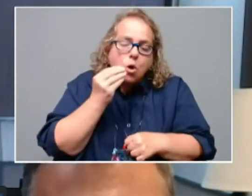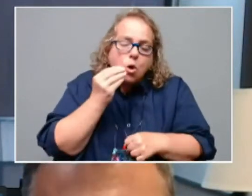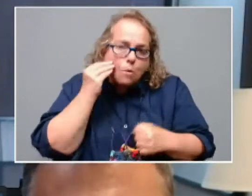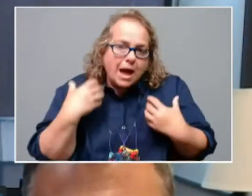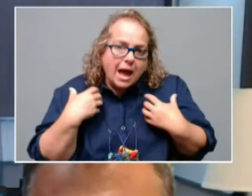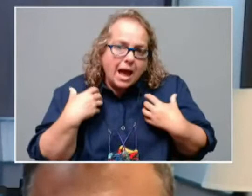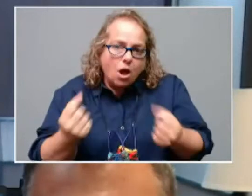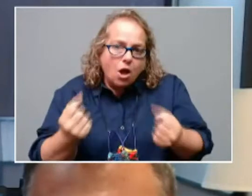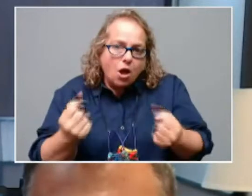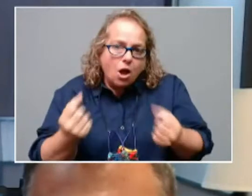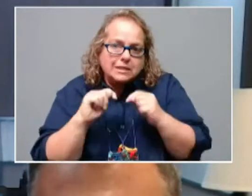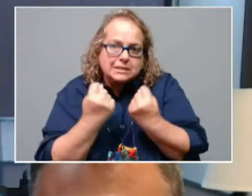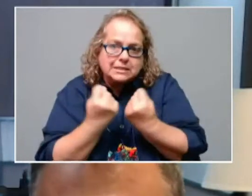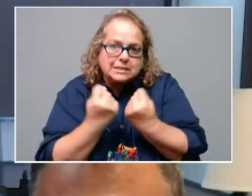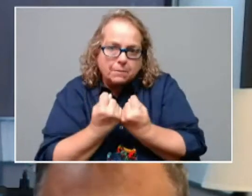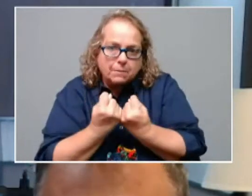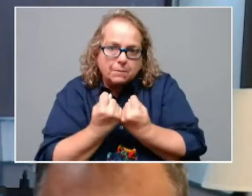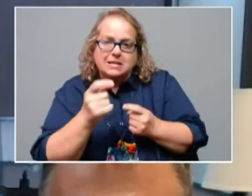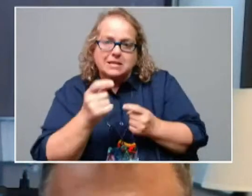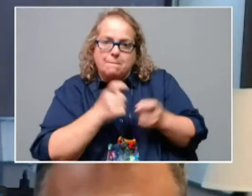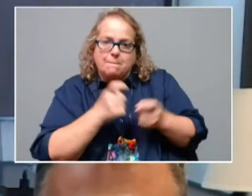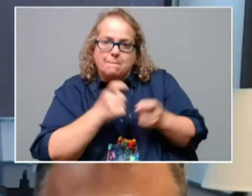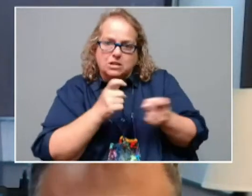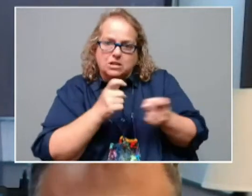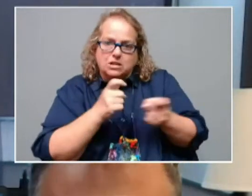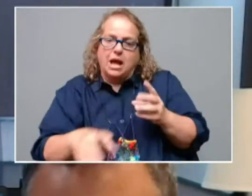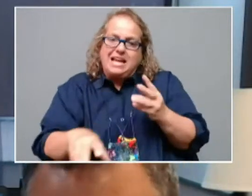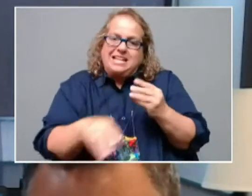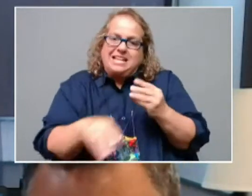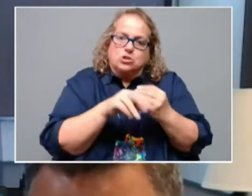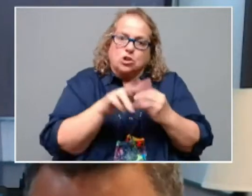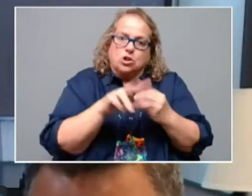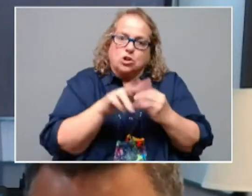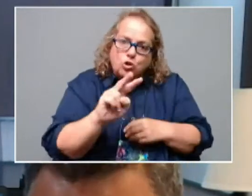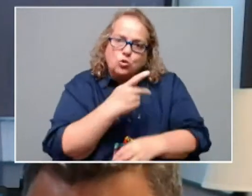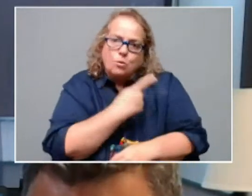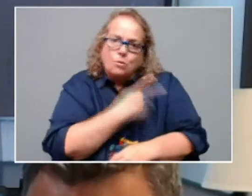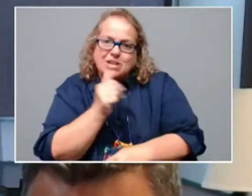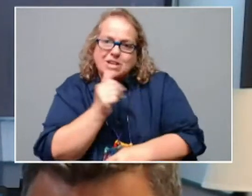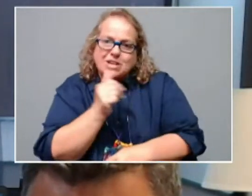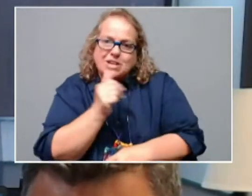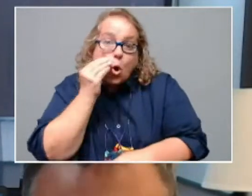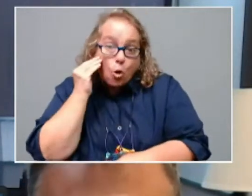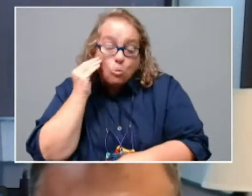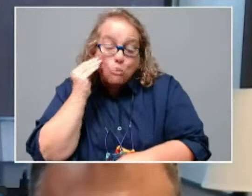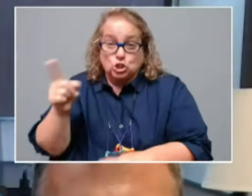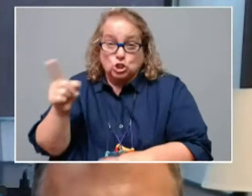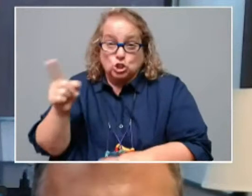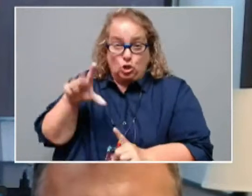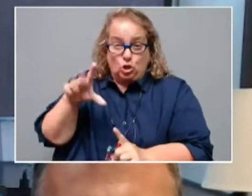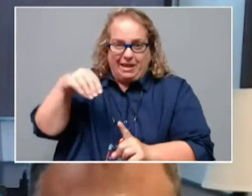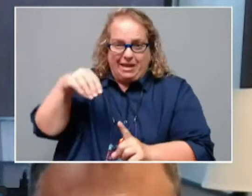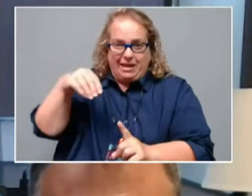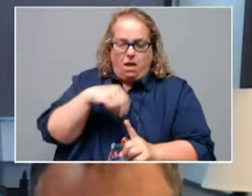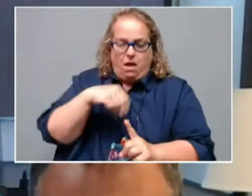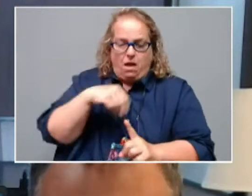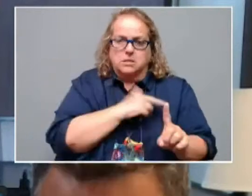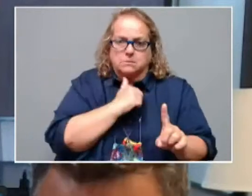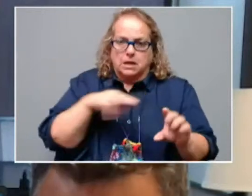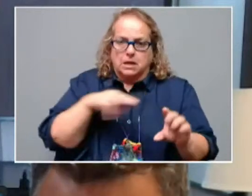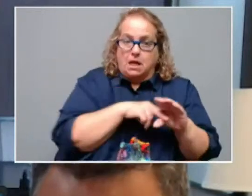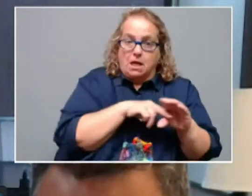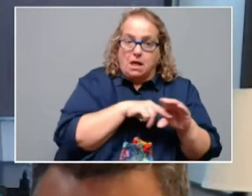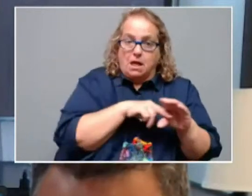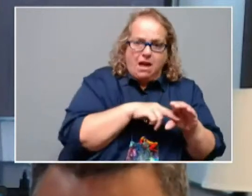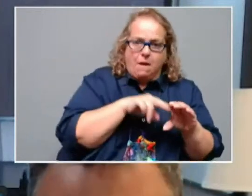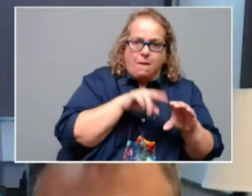an additional 32 patients at home who, under ordinary circumstances, would be inpatients also. So